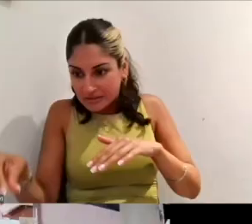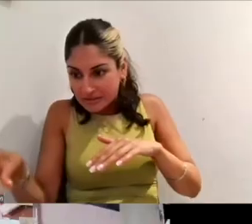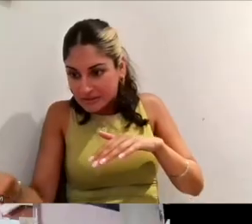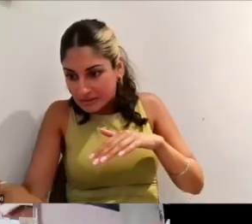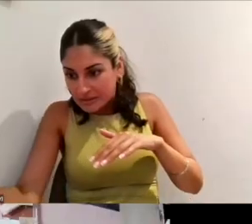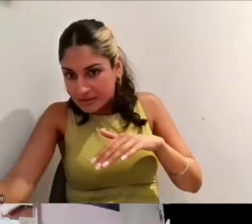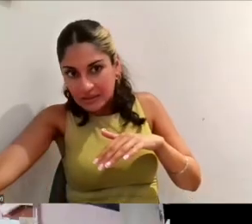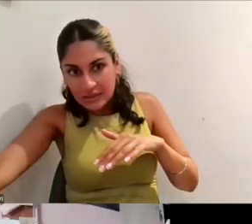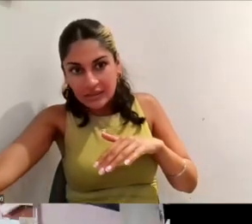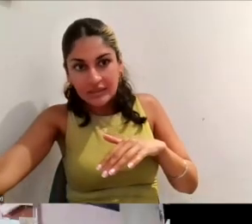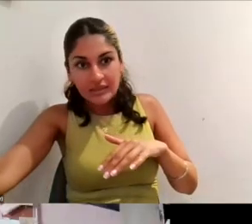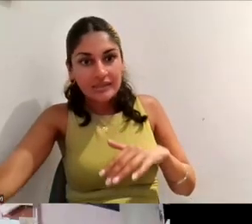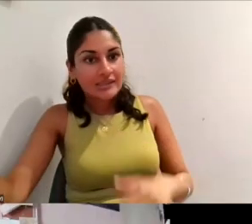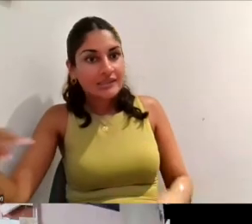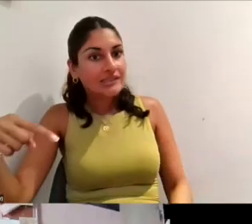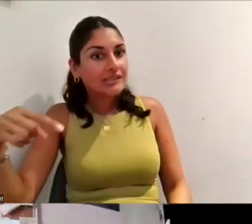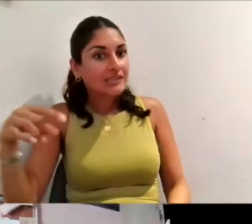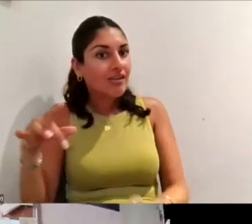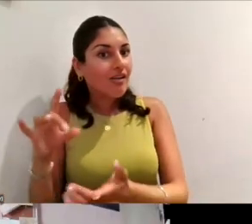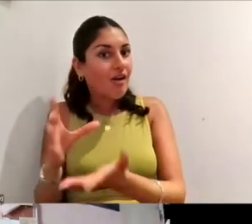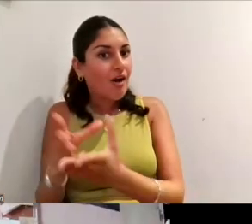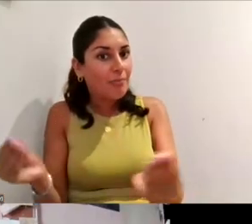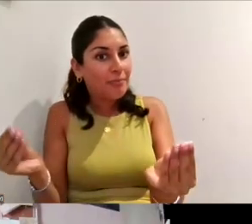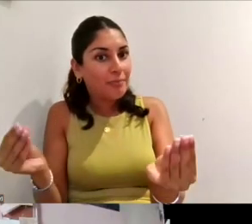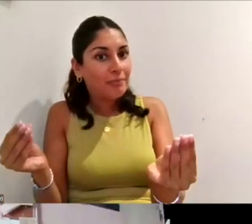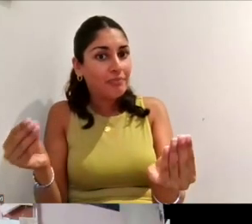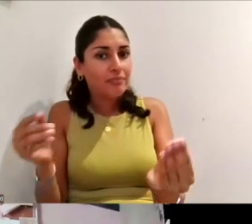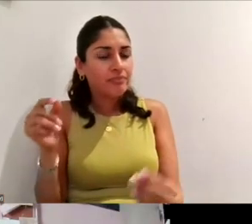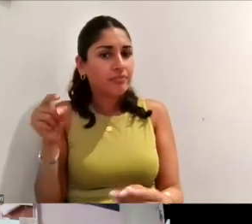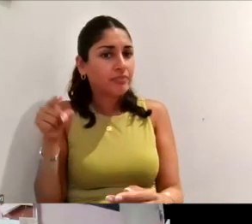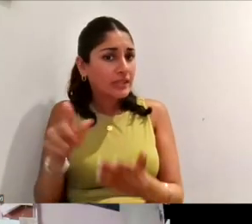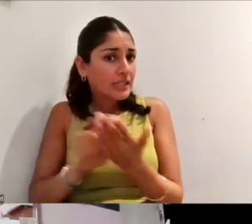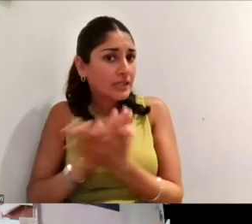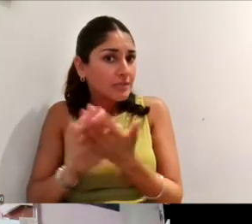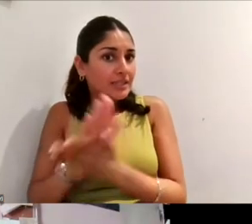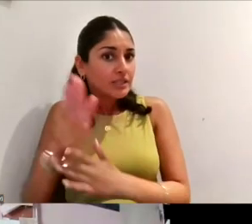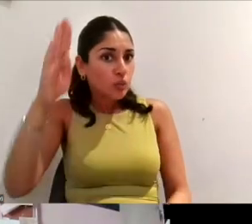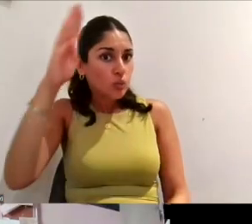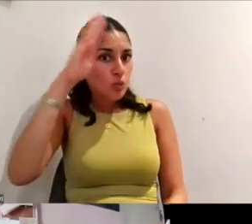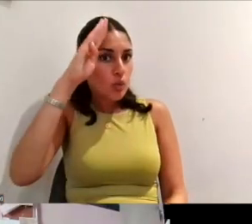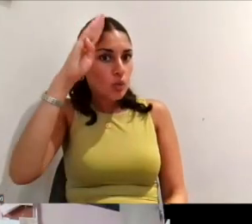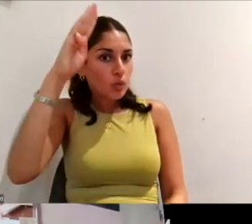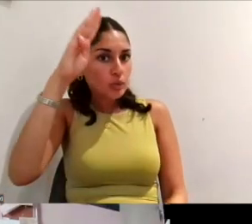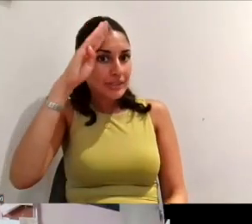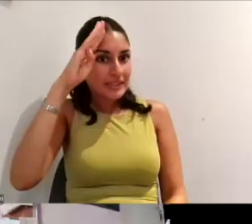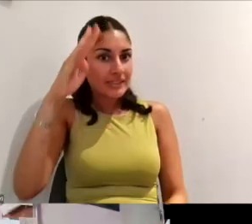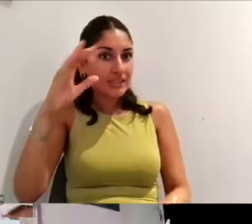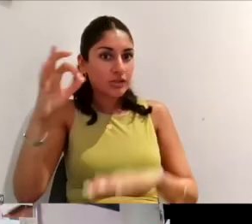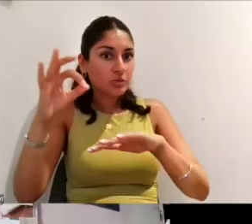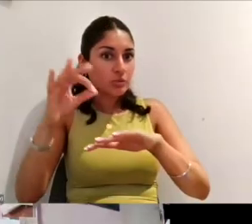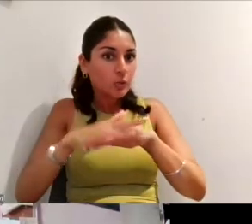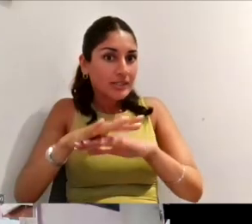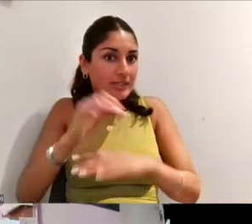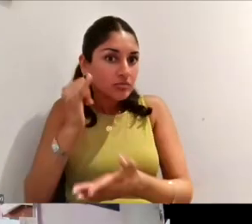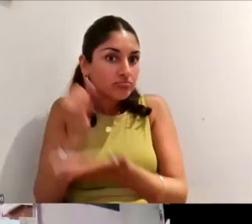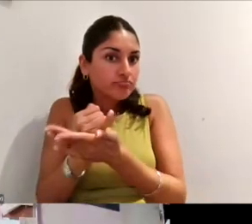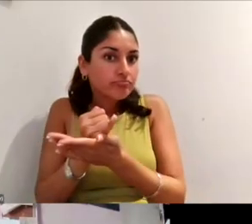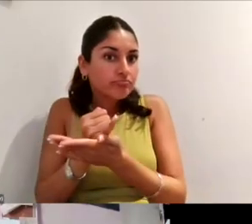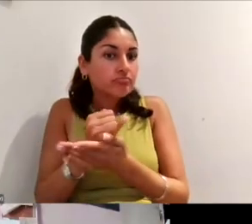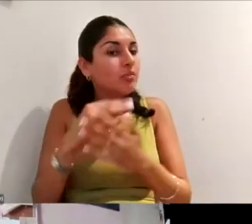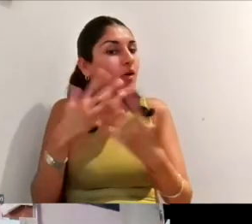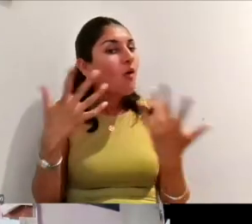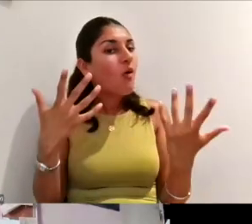like a dream. Was this an omen or some kind of sign? Or was